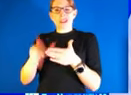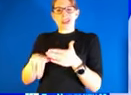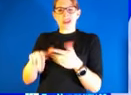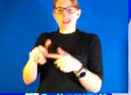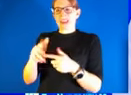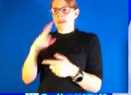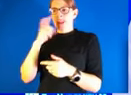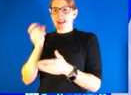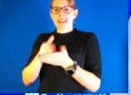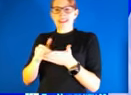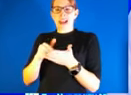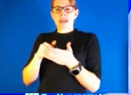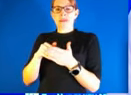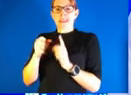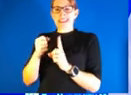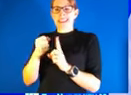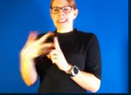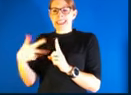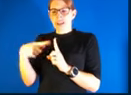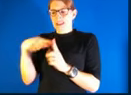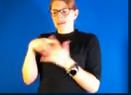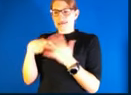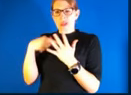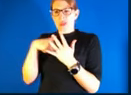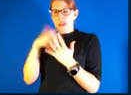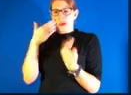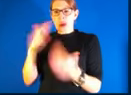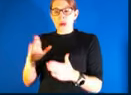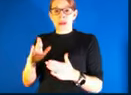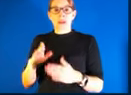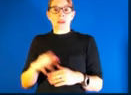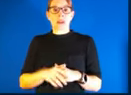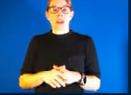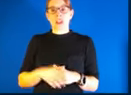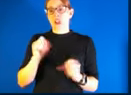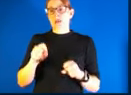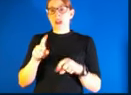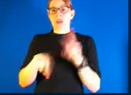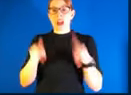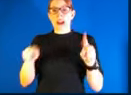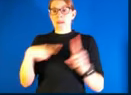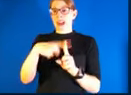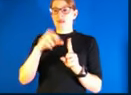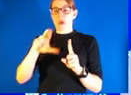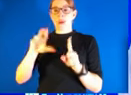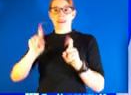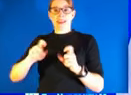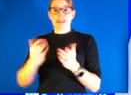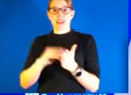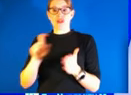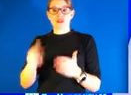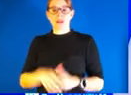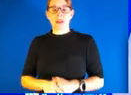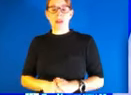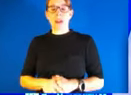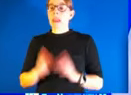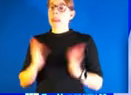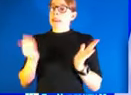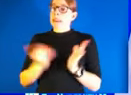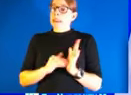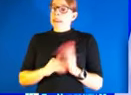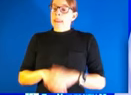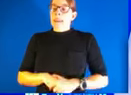some details in there that we just don't know about. So could that just be a random positive, or should they get retested? Again, I think if you have